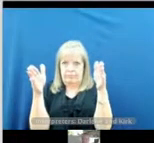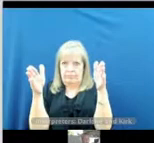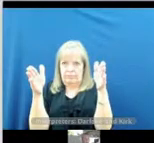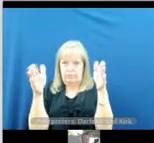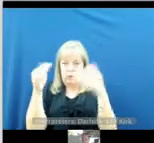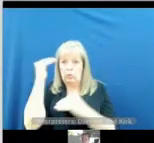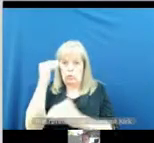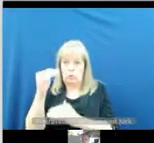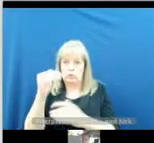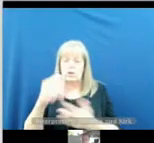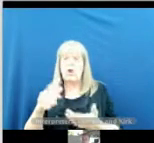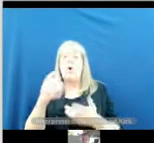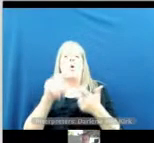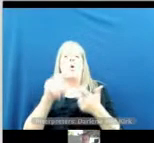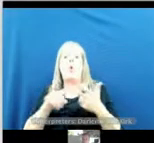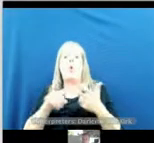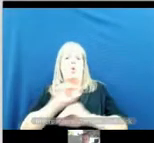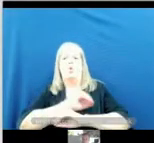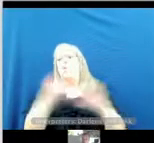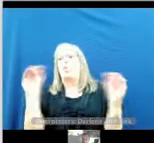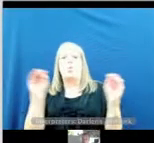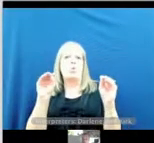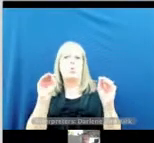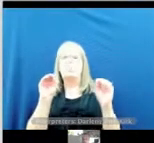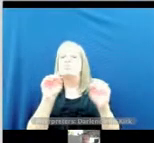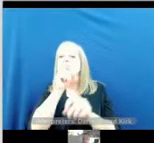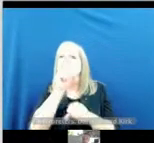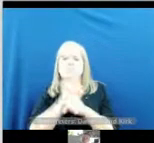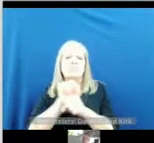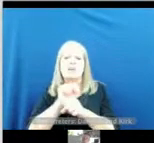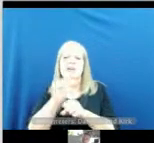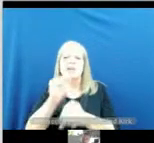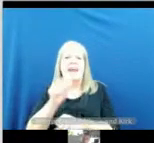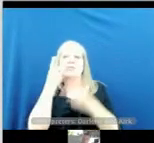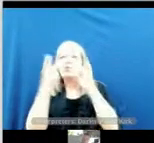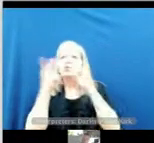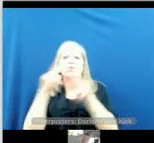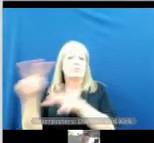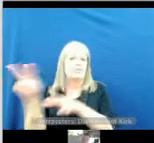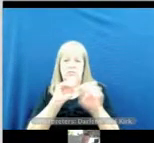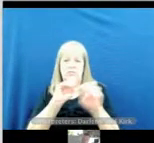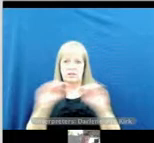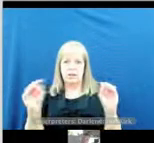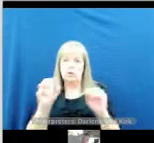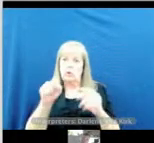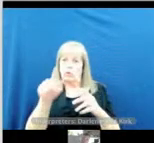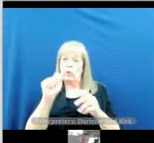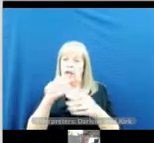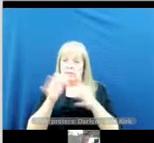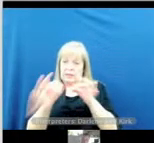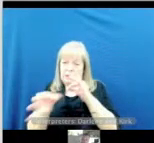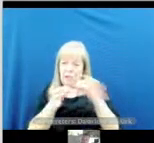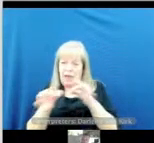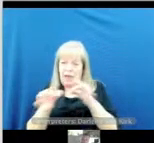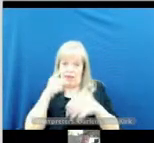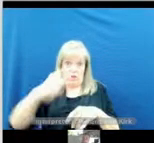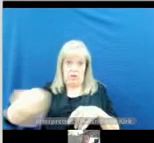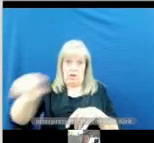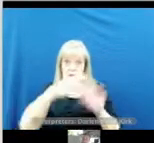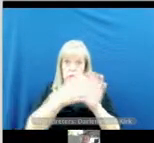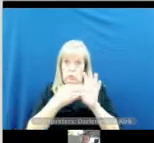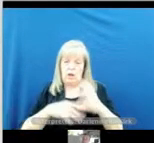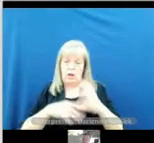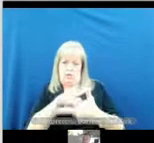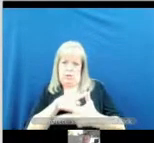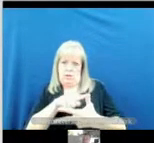or no usable vision. So if you can break it down in those sort of categories for your learners, it's